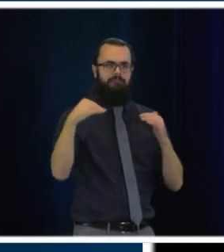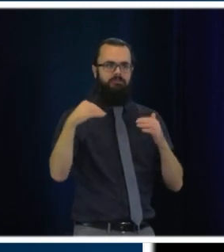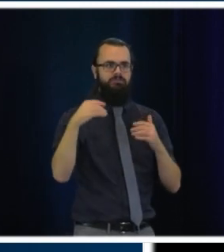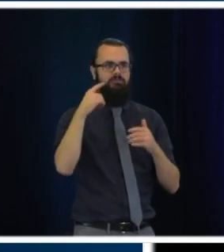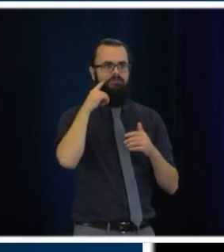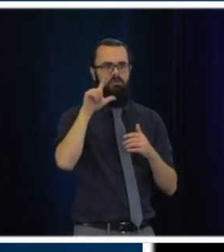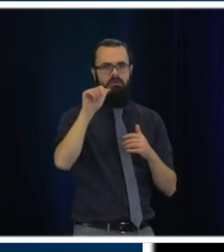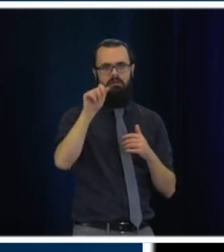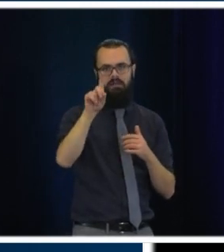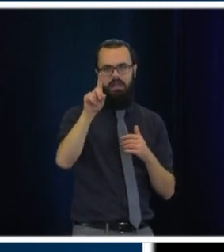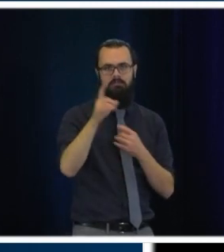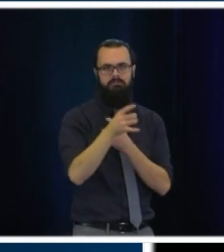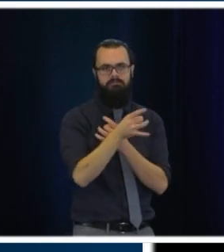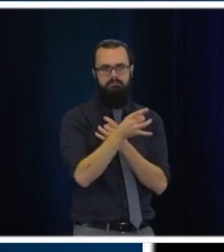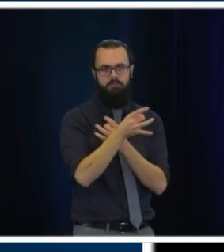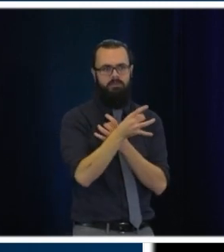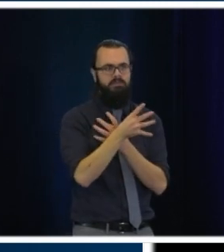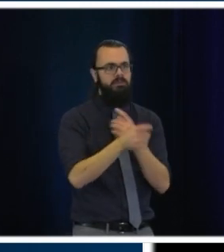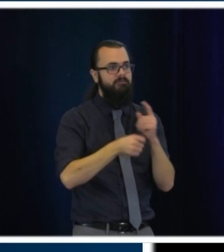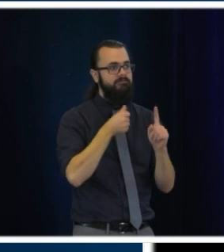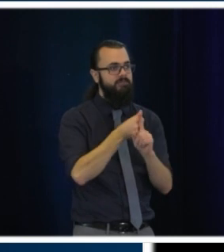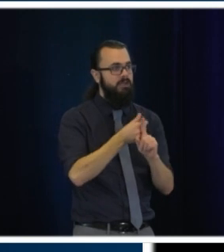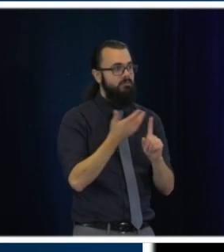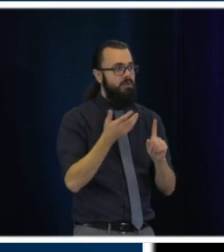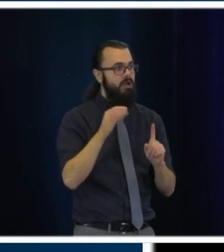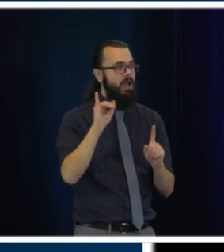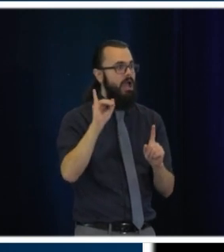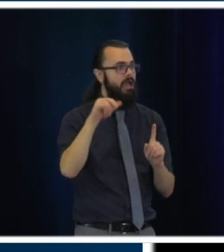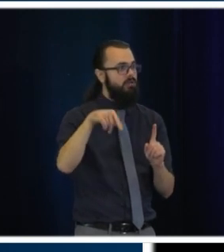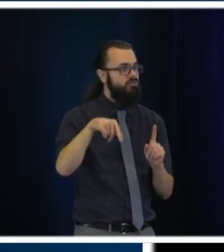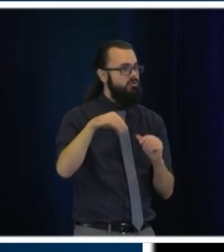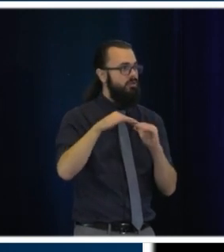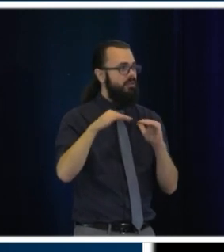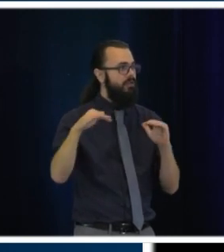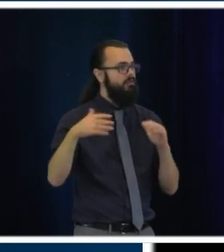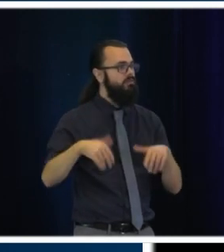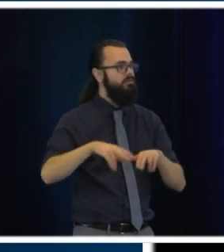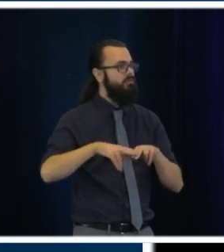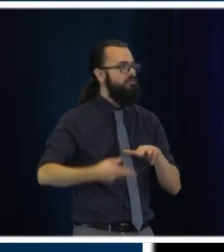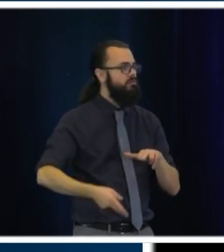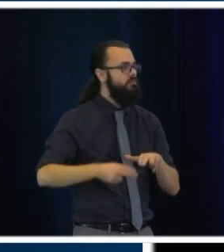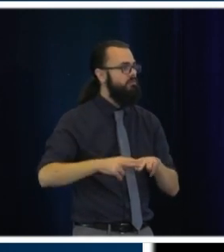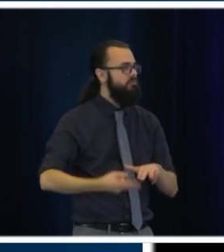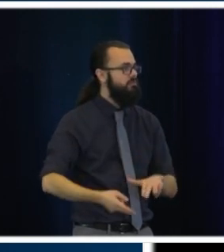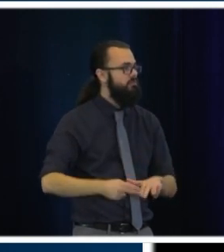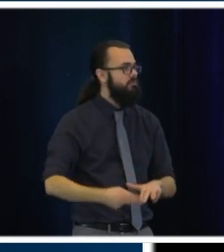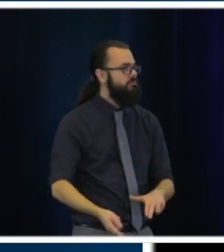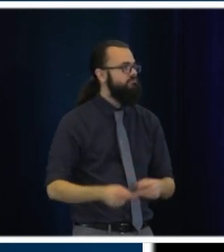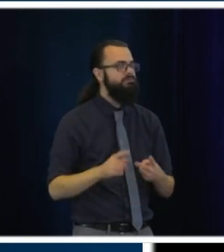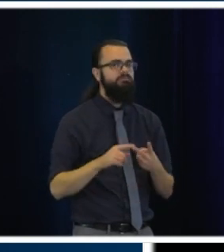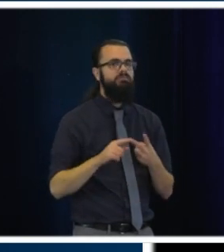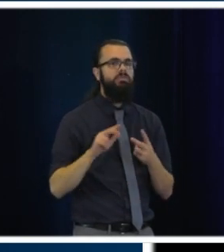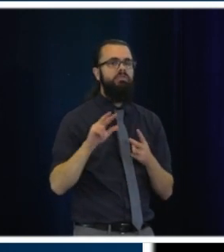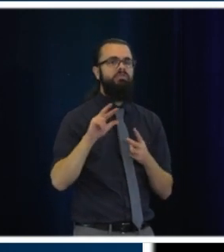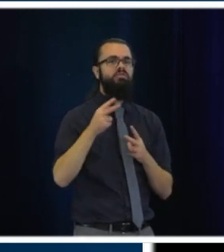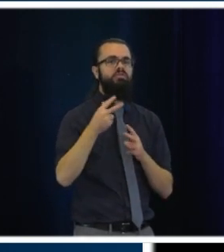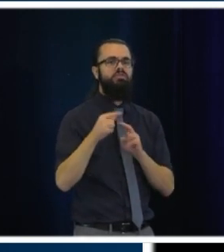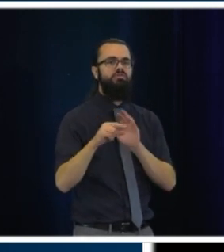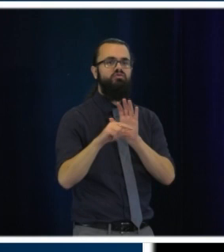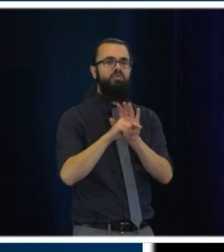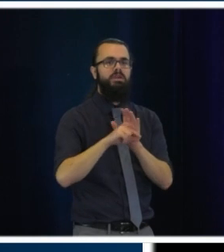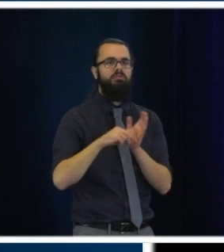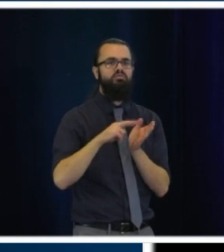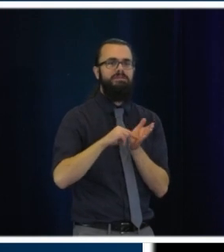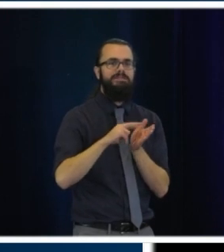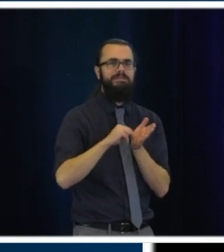in IQ level. We see individuals having trouble with that third grade reading proficiency test. We also